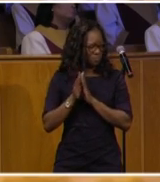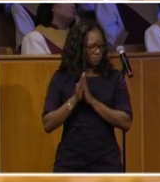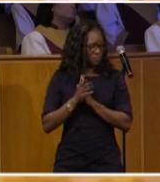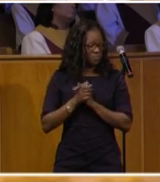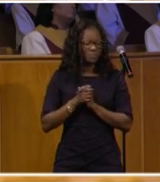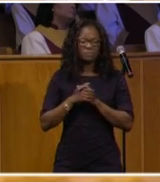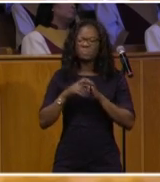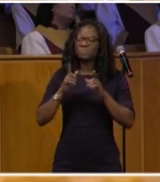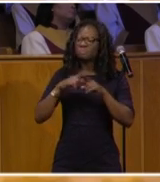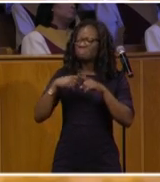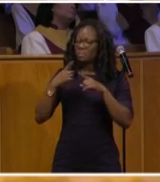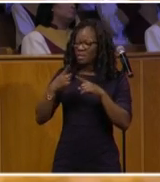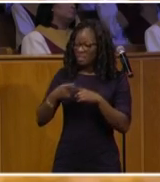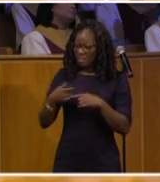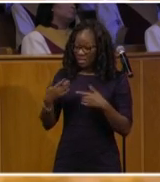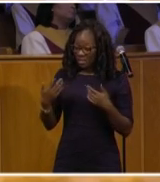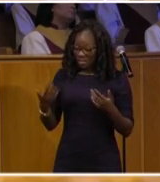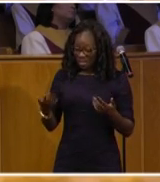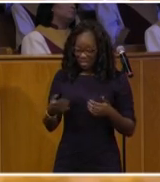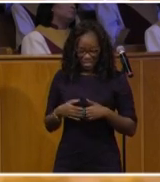And then